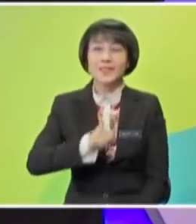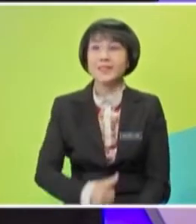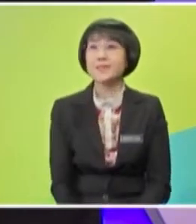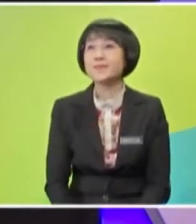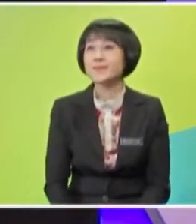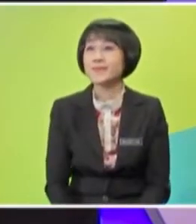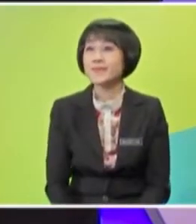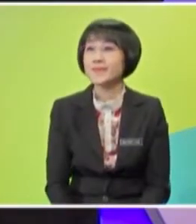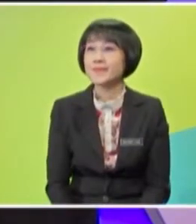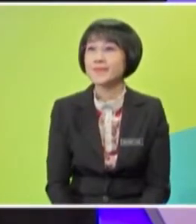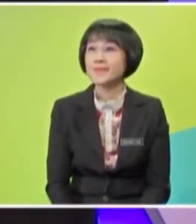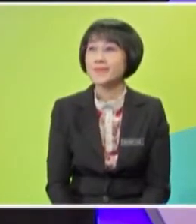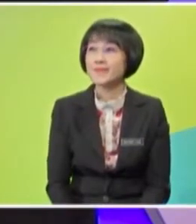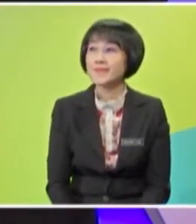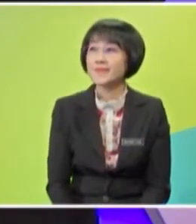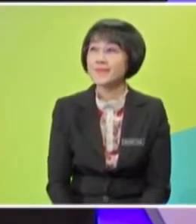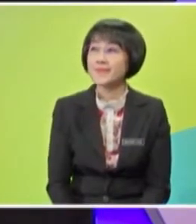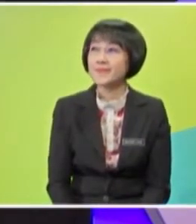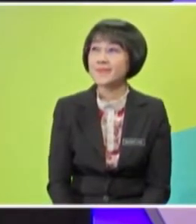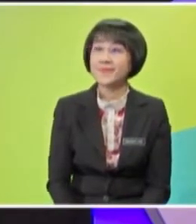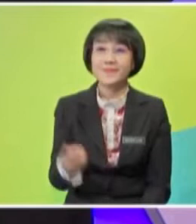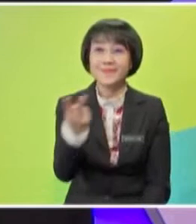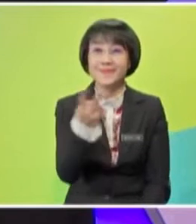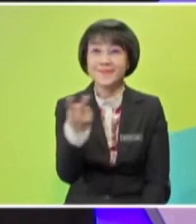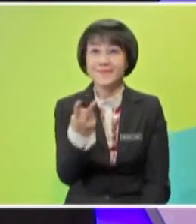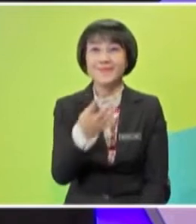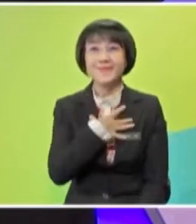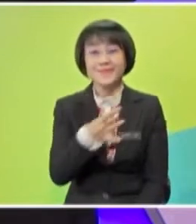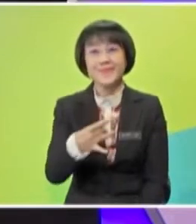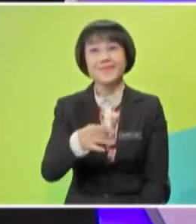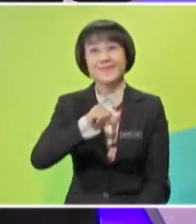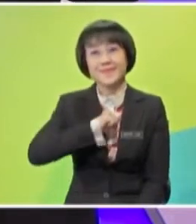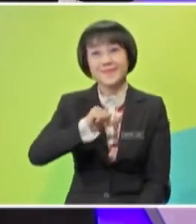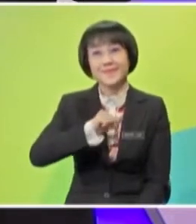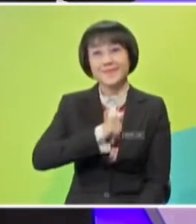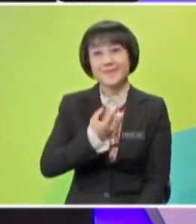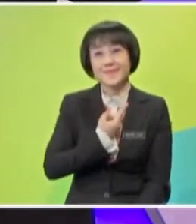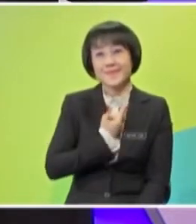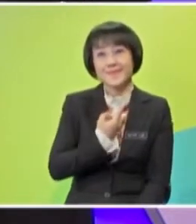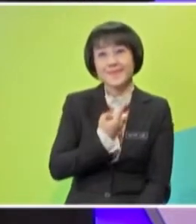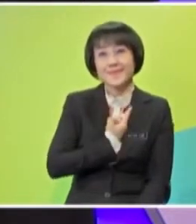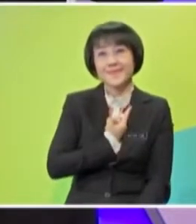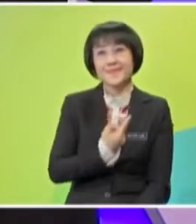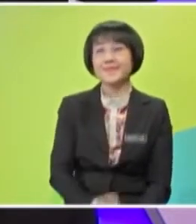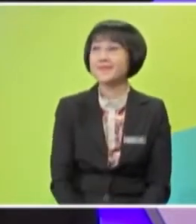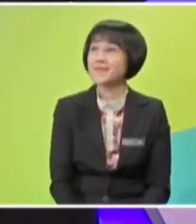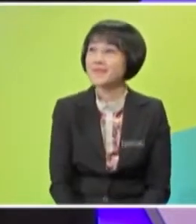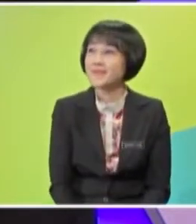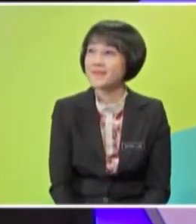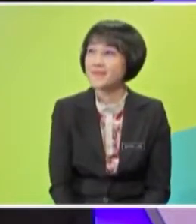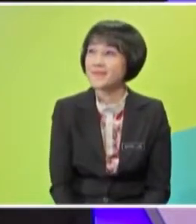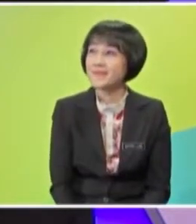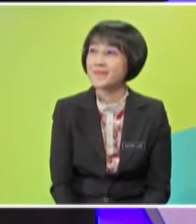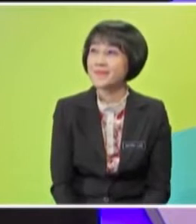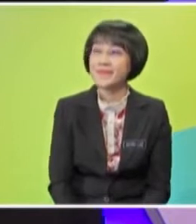I think so far these two, they like to be alone, and also maybe as like what Haikal say, he doesn't want to